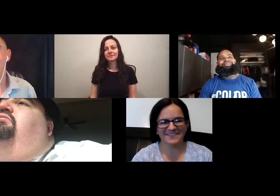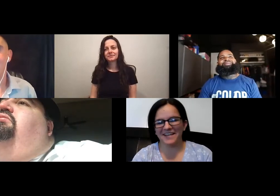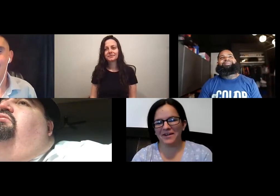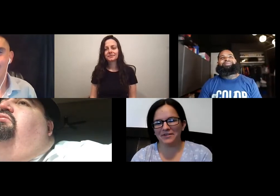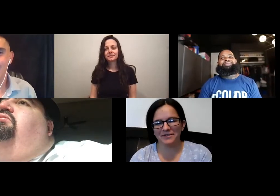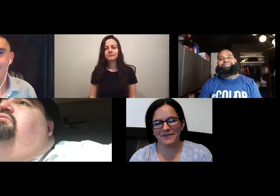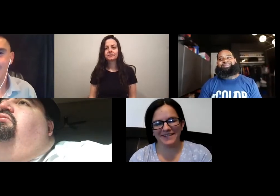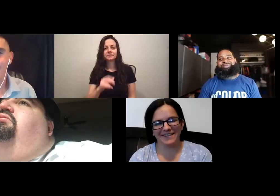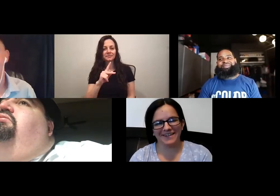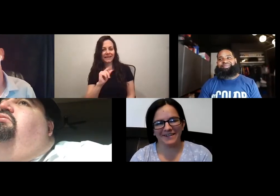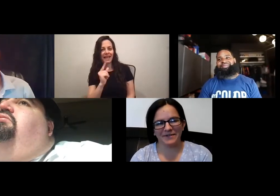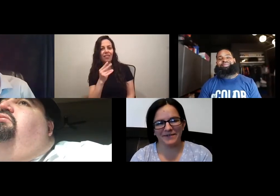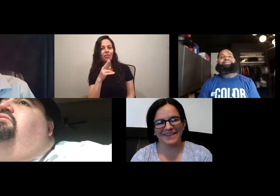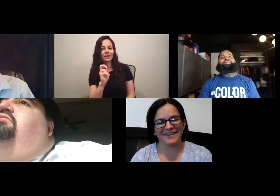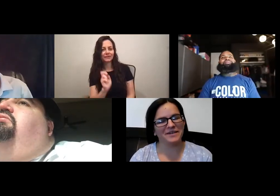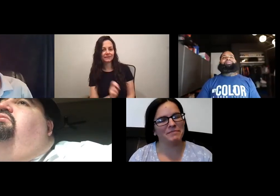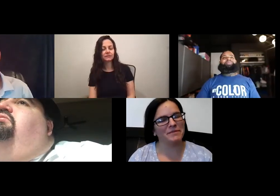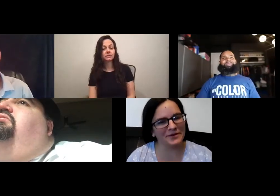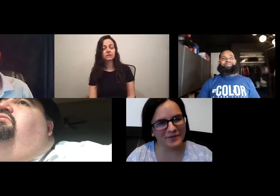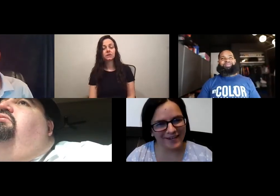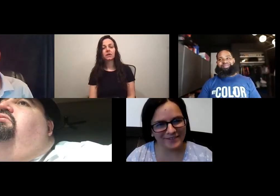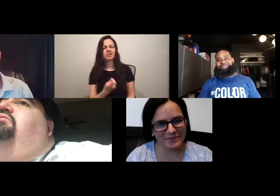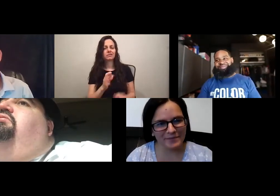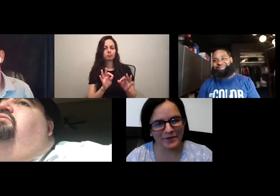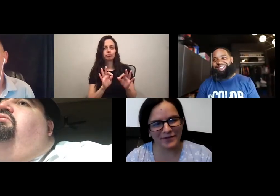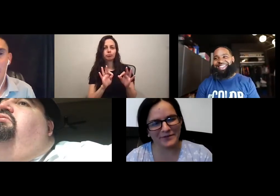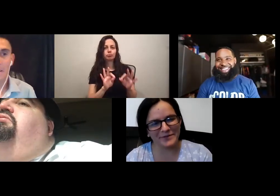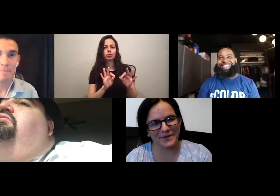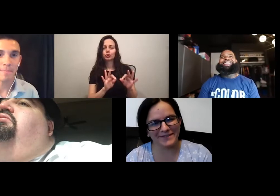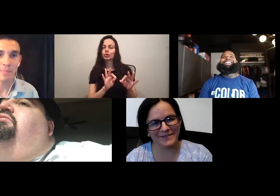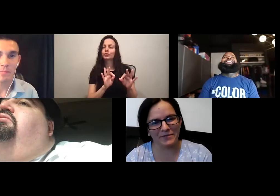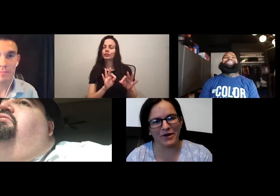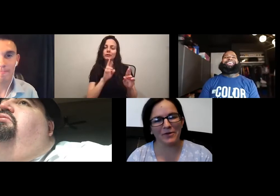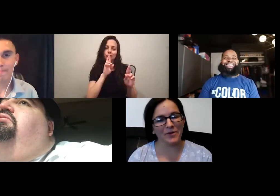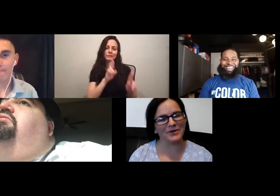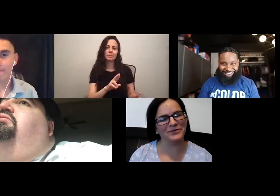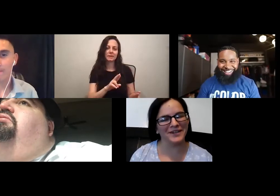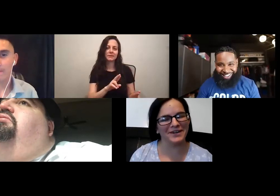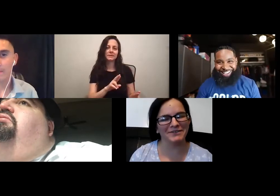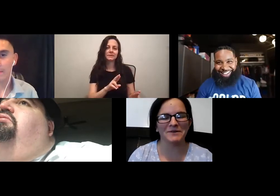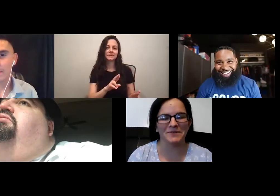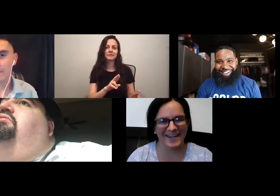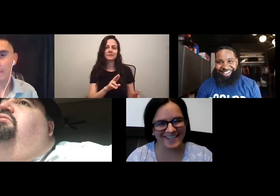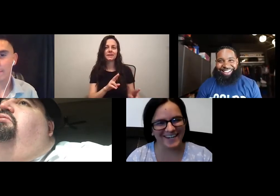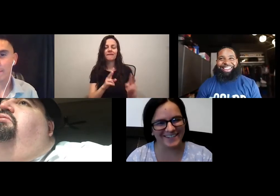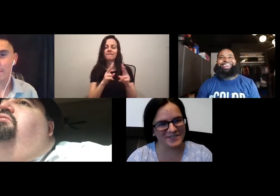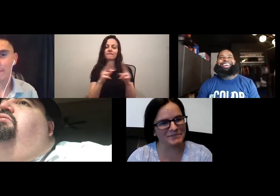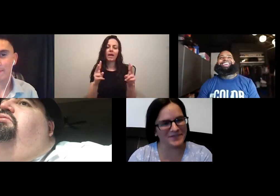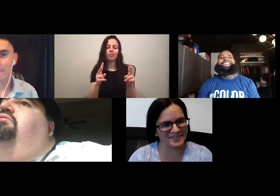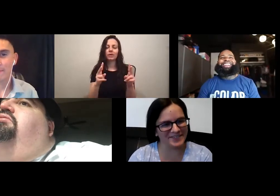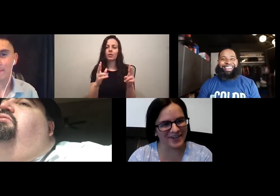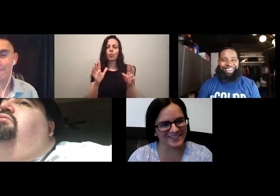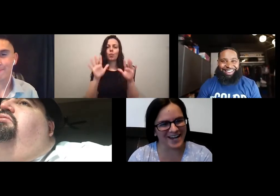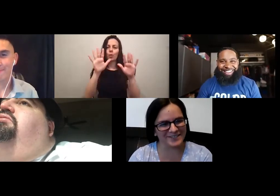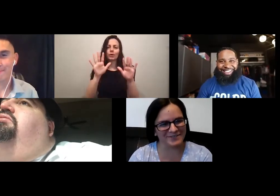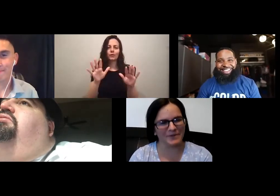This is Catherine speaking. That is a perfect response. So very wonderful and eloquent way to end this